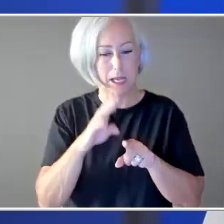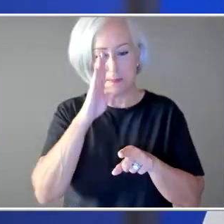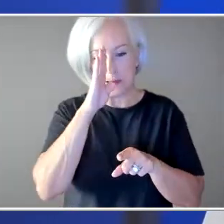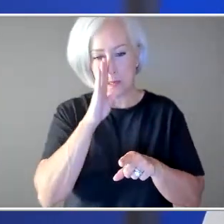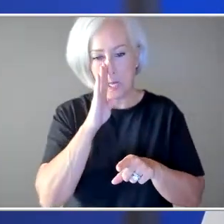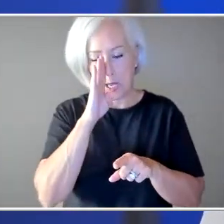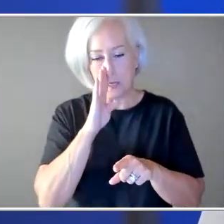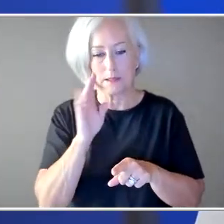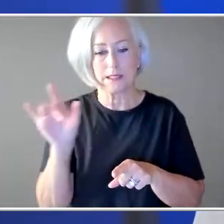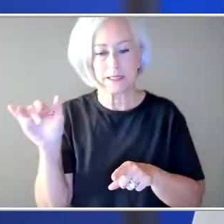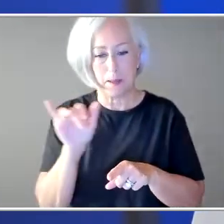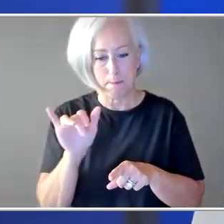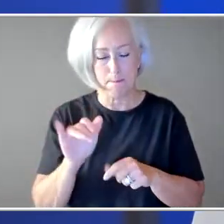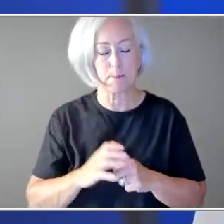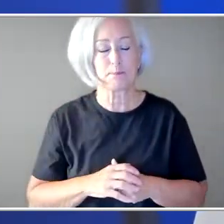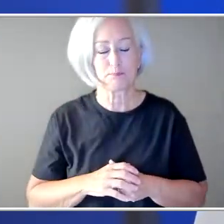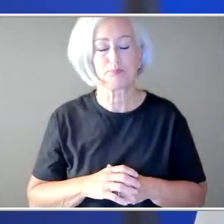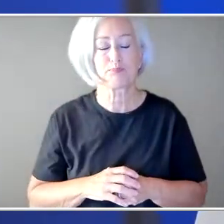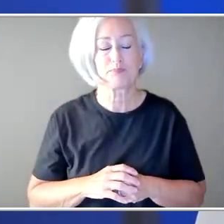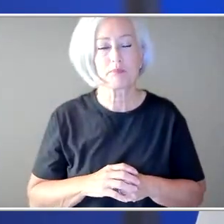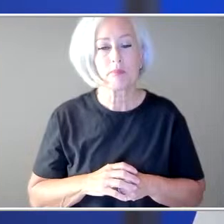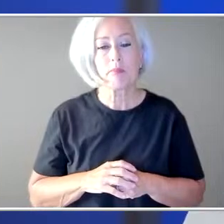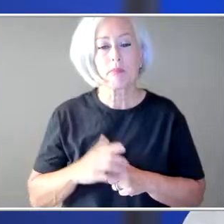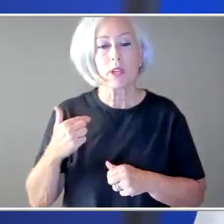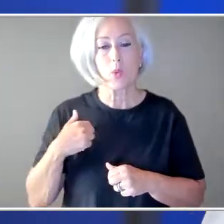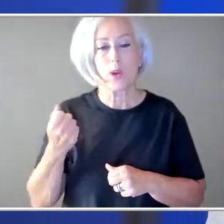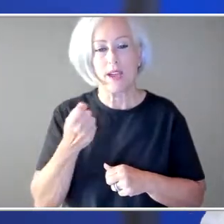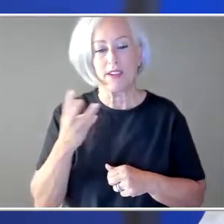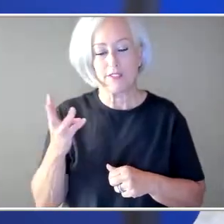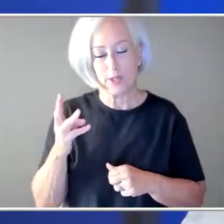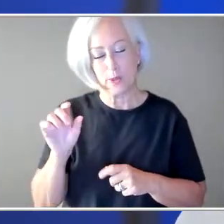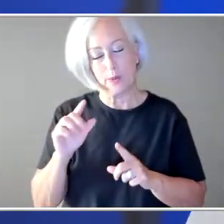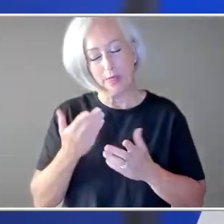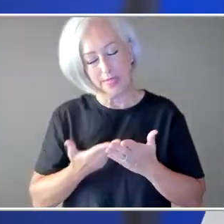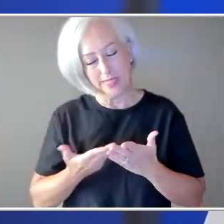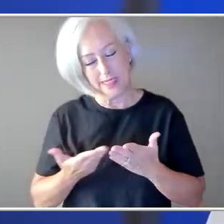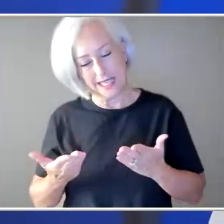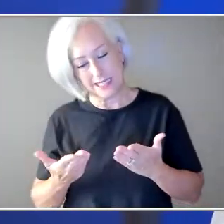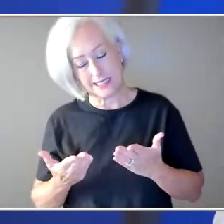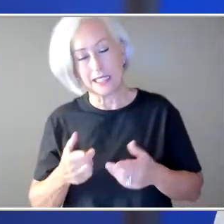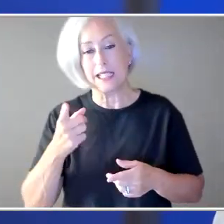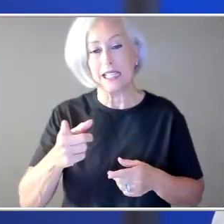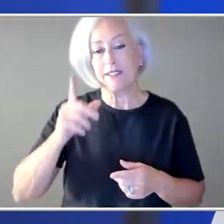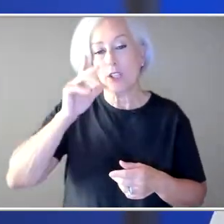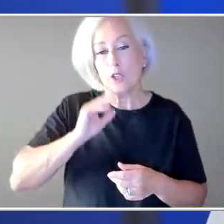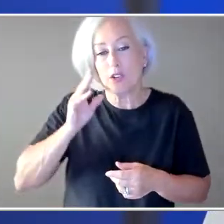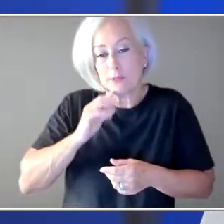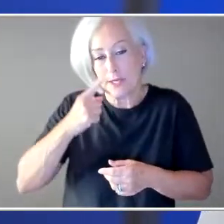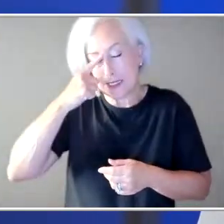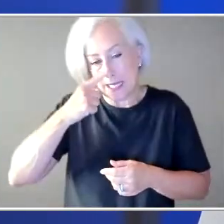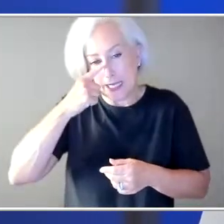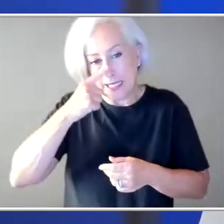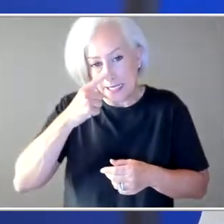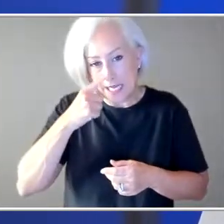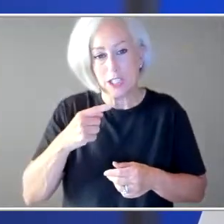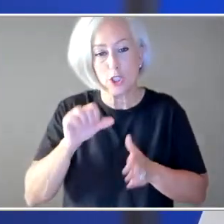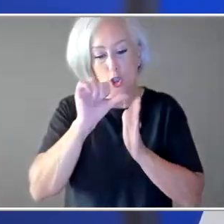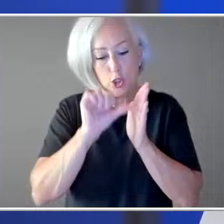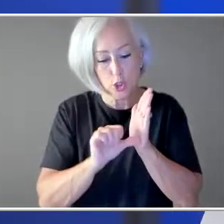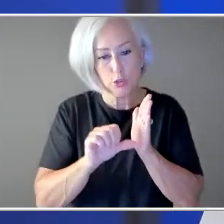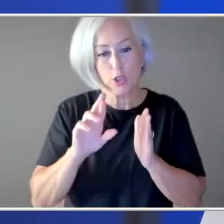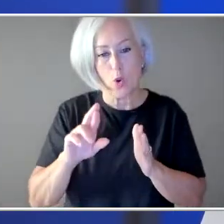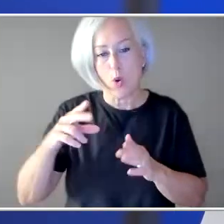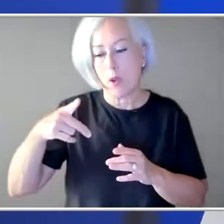There are a few caveats. So if you've had nasal surgery or nasal polyps, that potentially